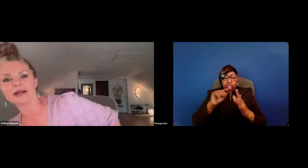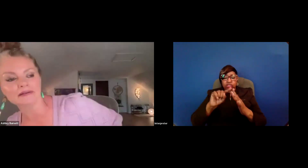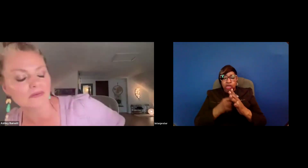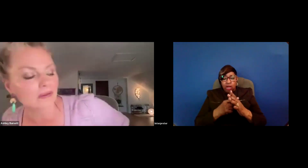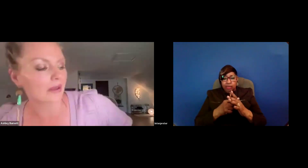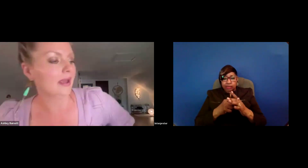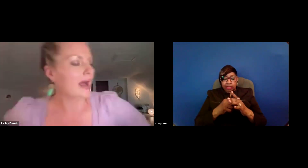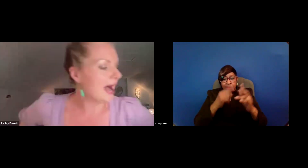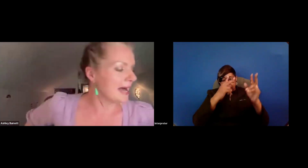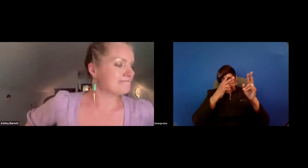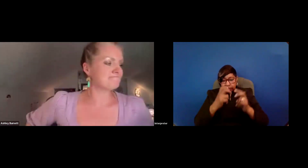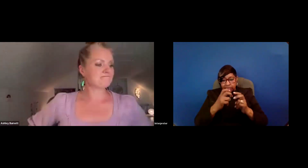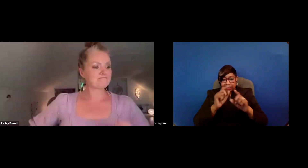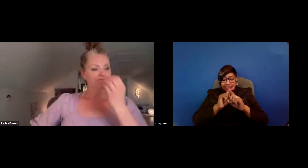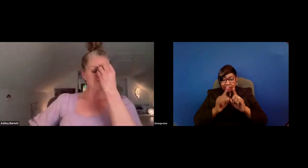in our brain